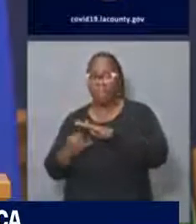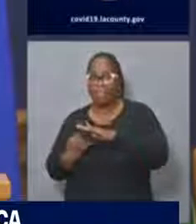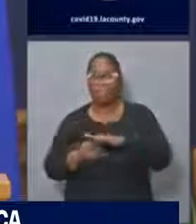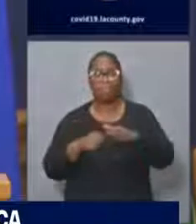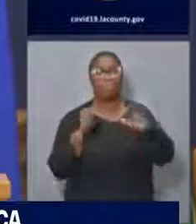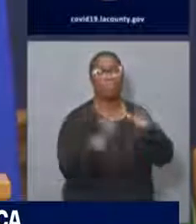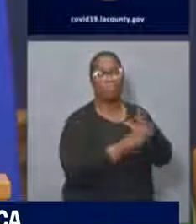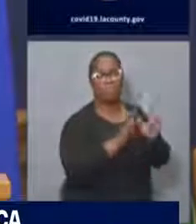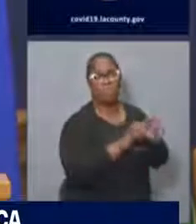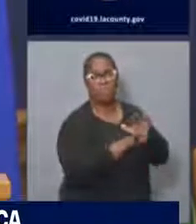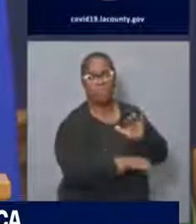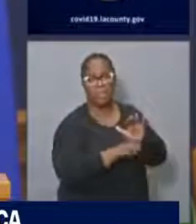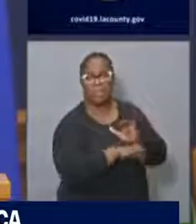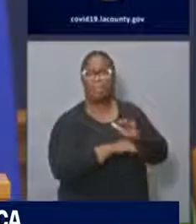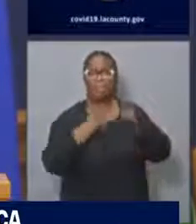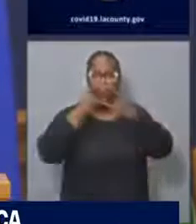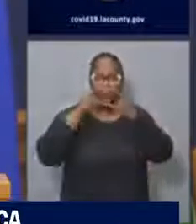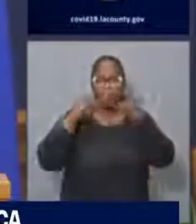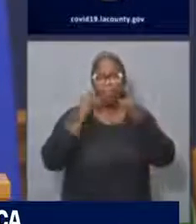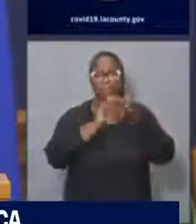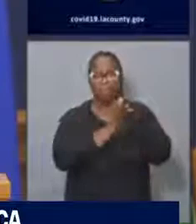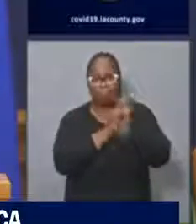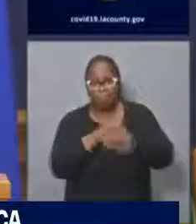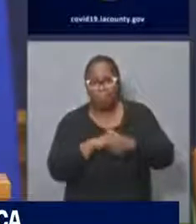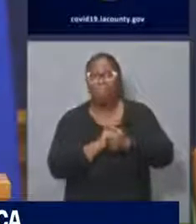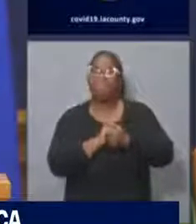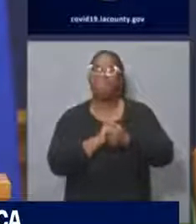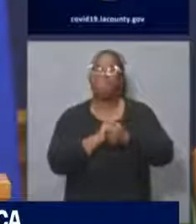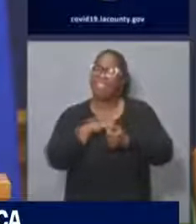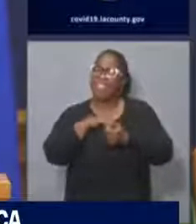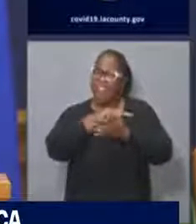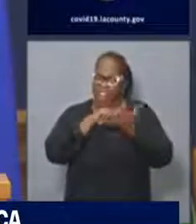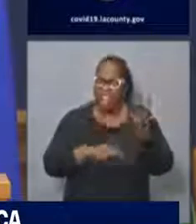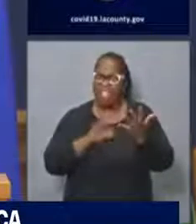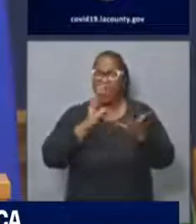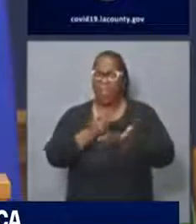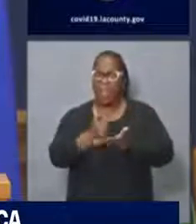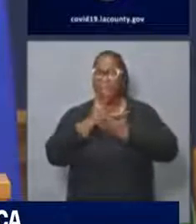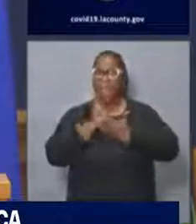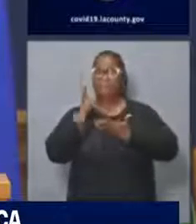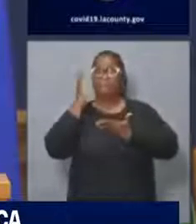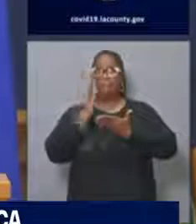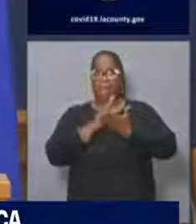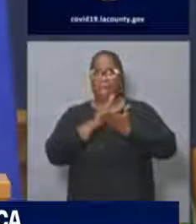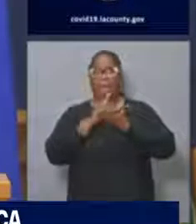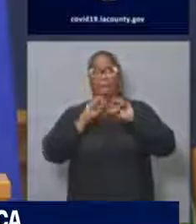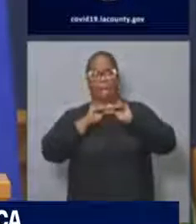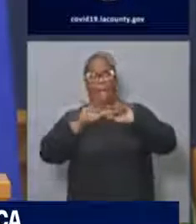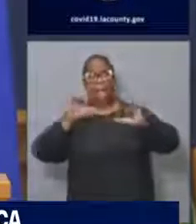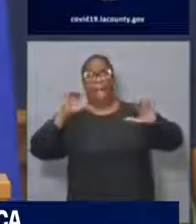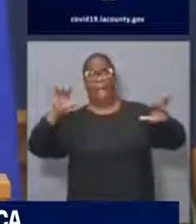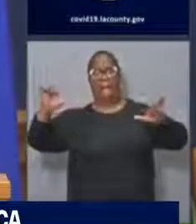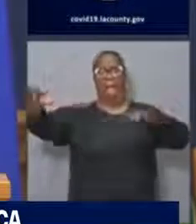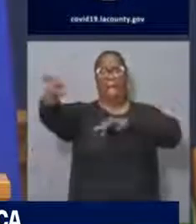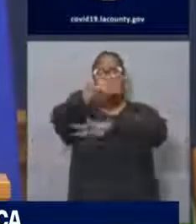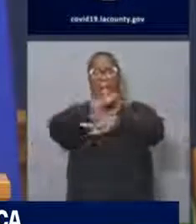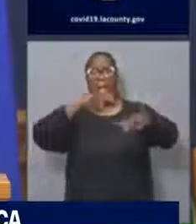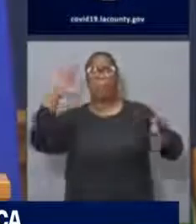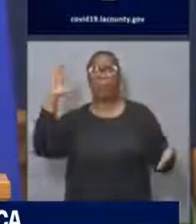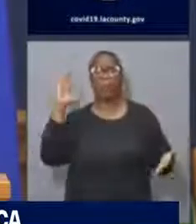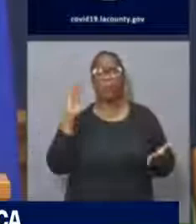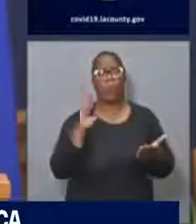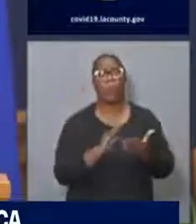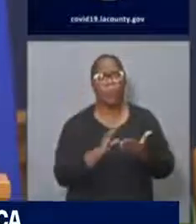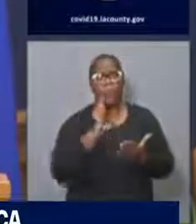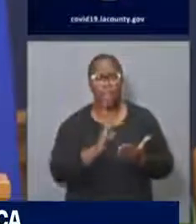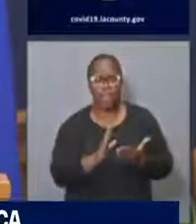simple basic steps will help us to stop and slow the virus transmission and get it back under control. It will protect your life and